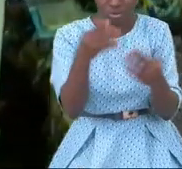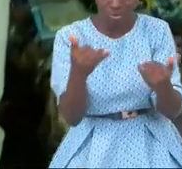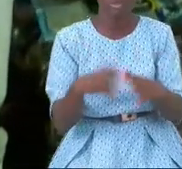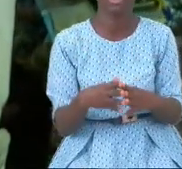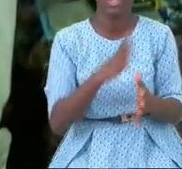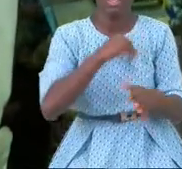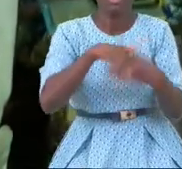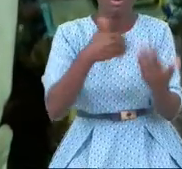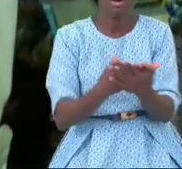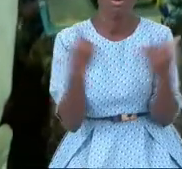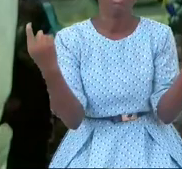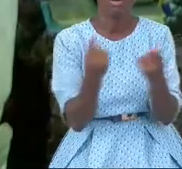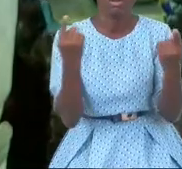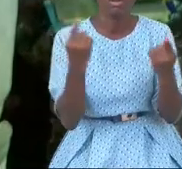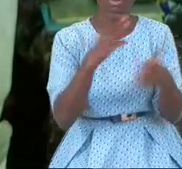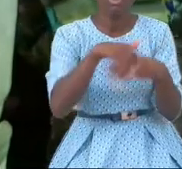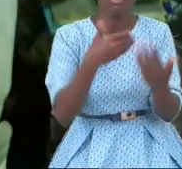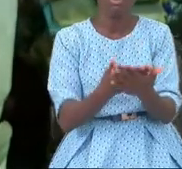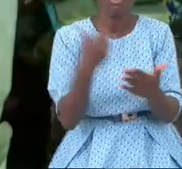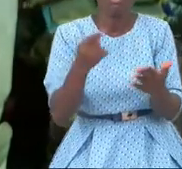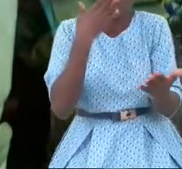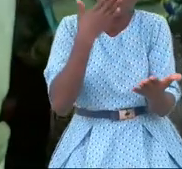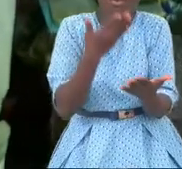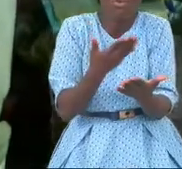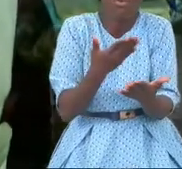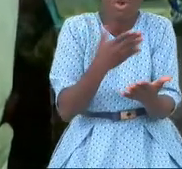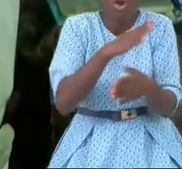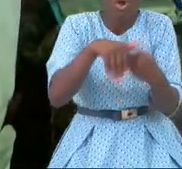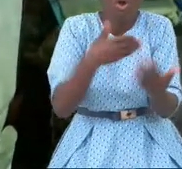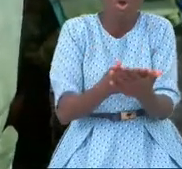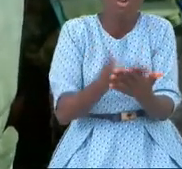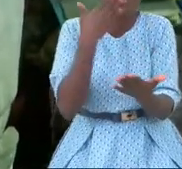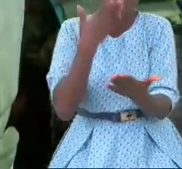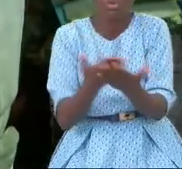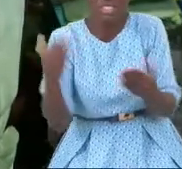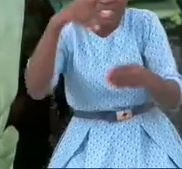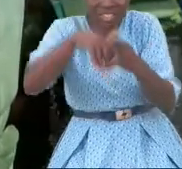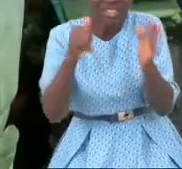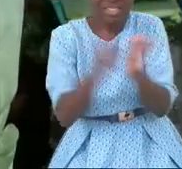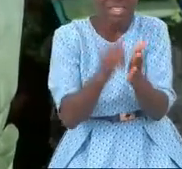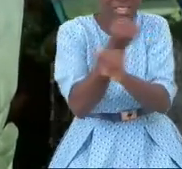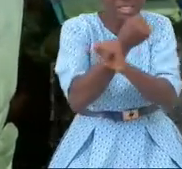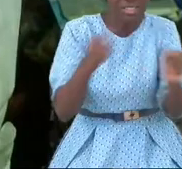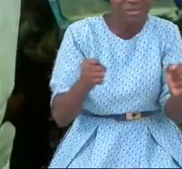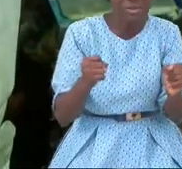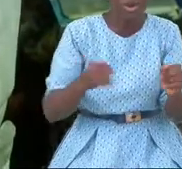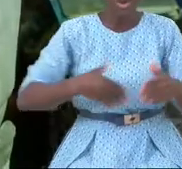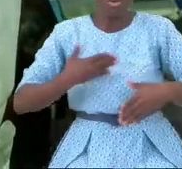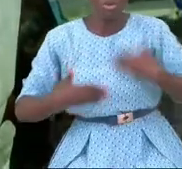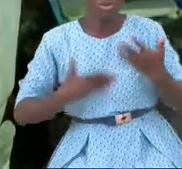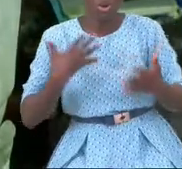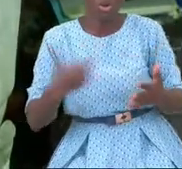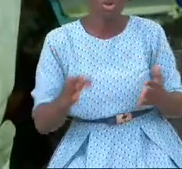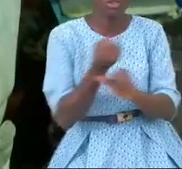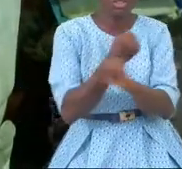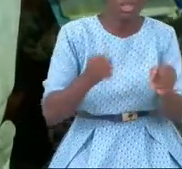joy of salvation and the peace of salvation and the freedom that comes with that salvation is coming to you right